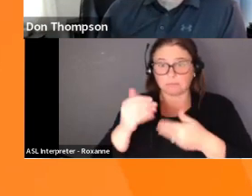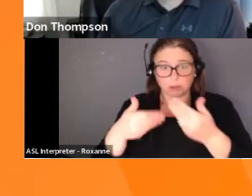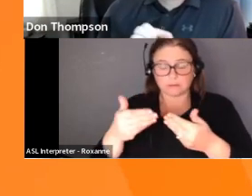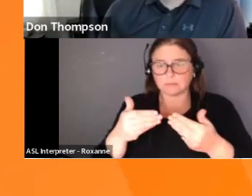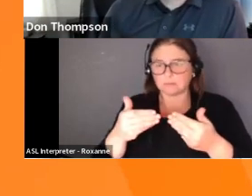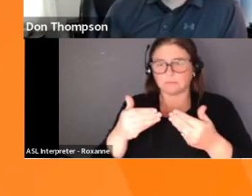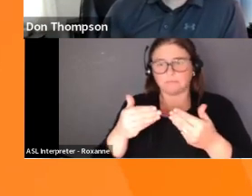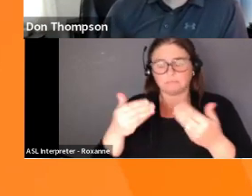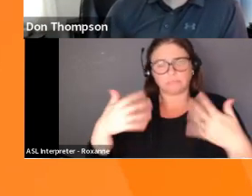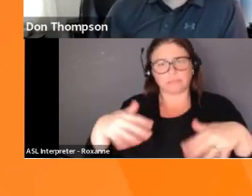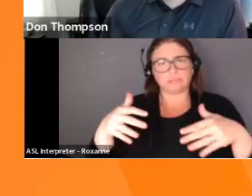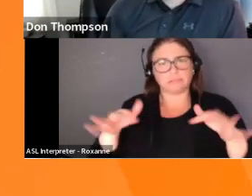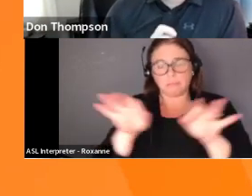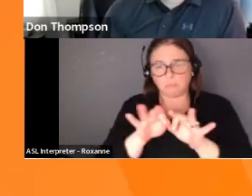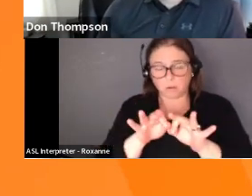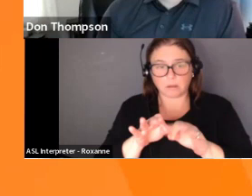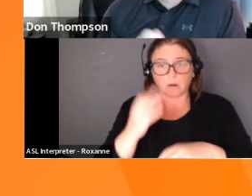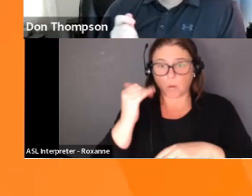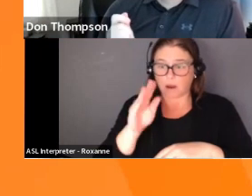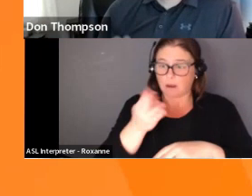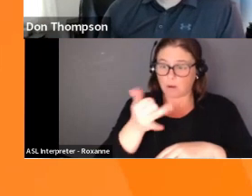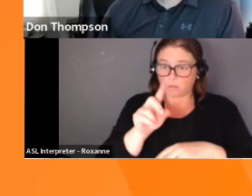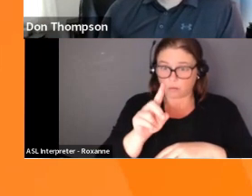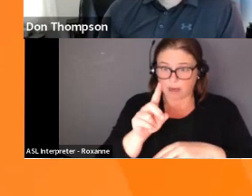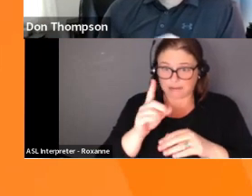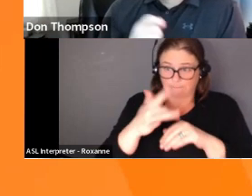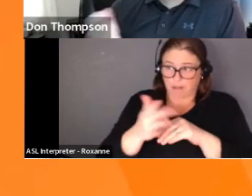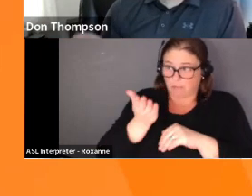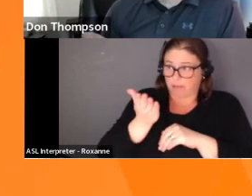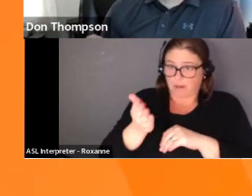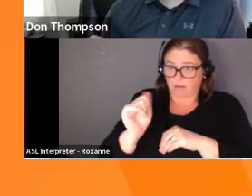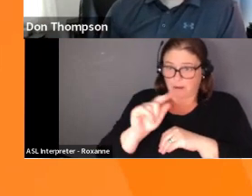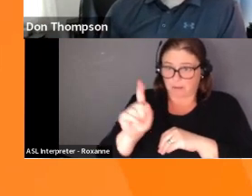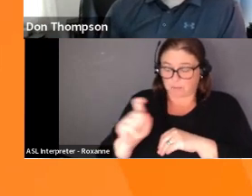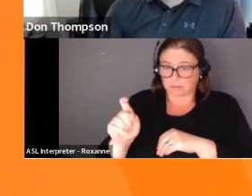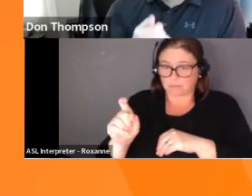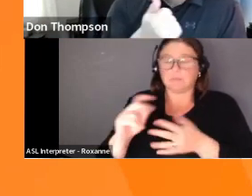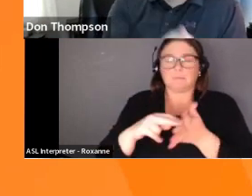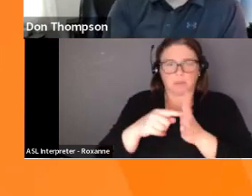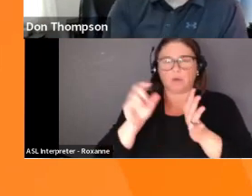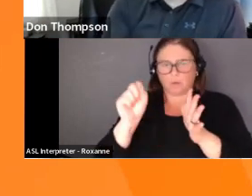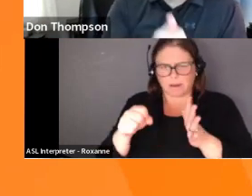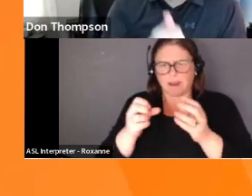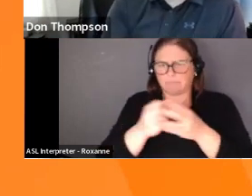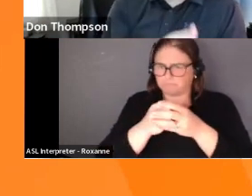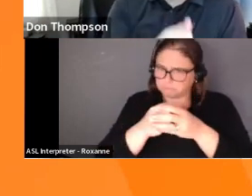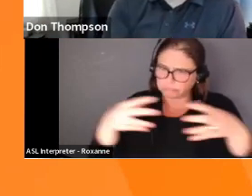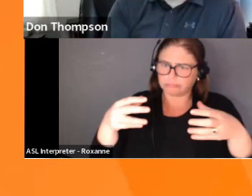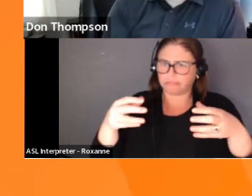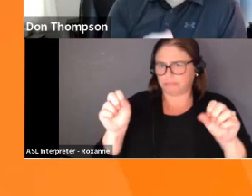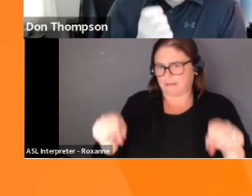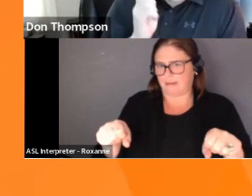if you have your brand on Amazon, this will unlock the opportunity for you to expand. And in 2023, this